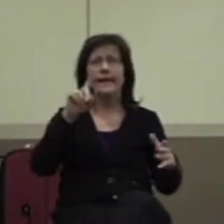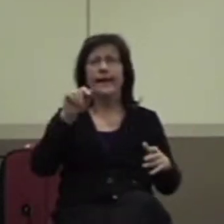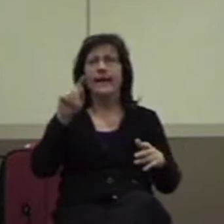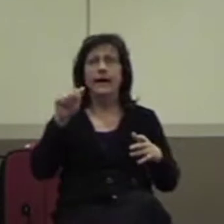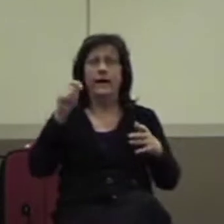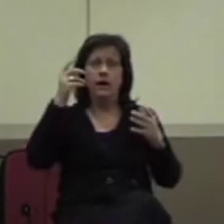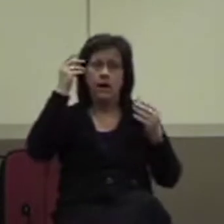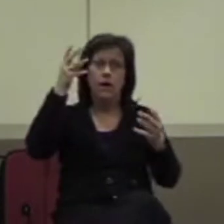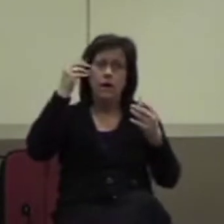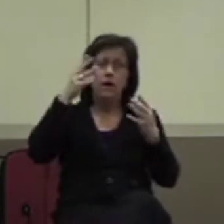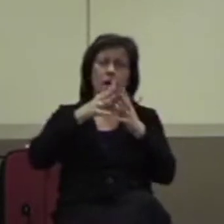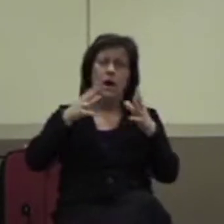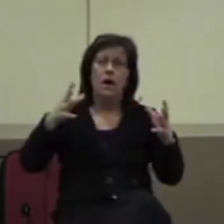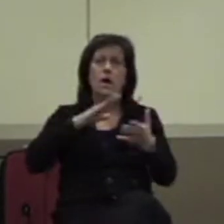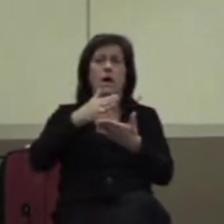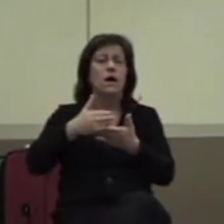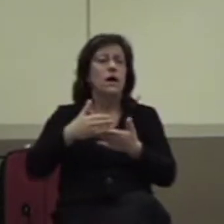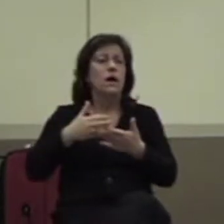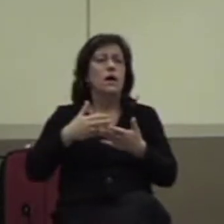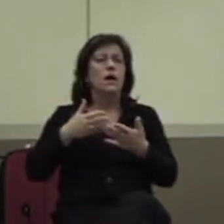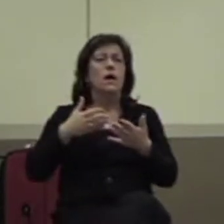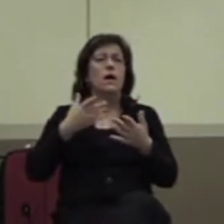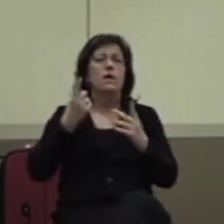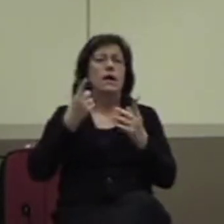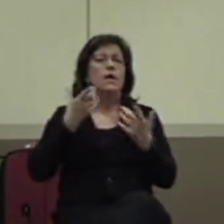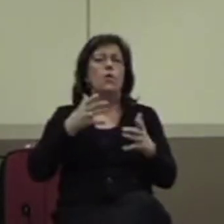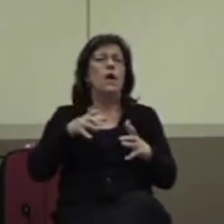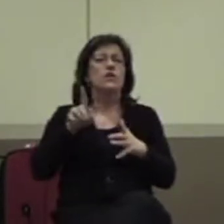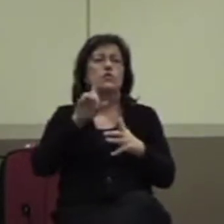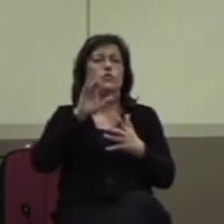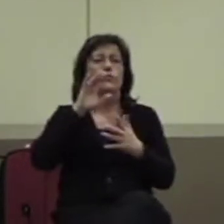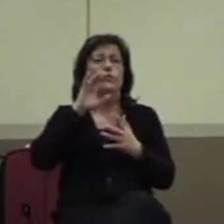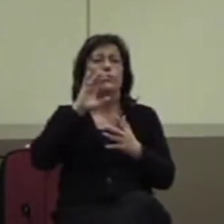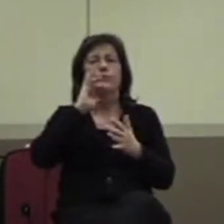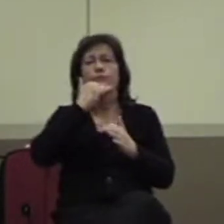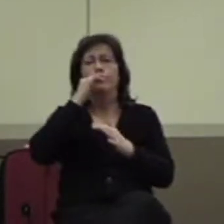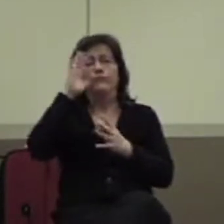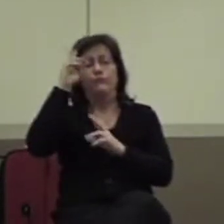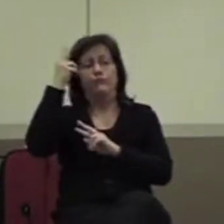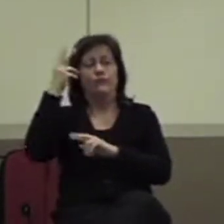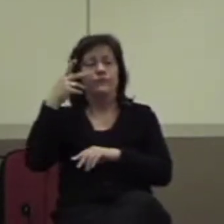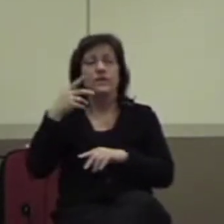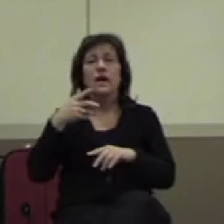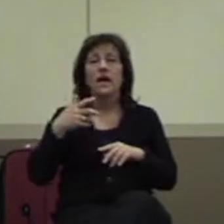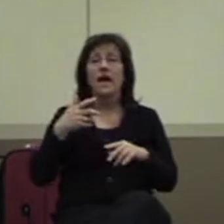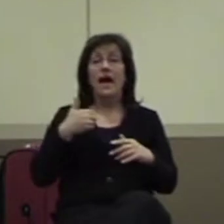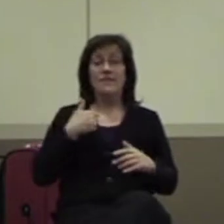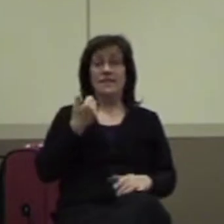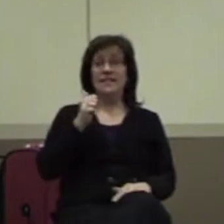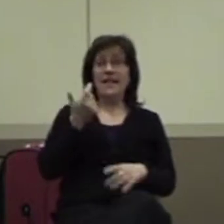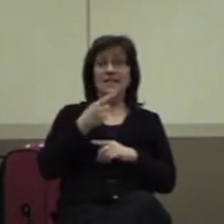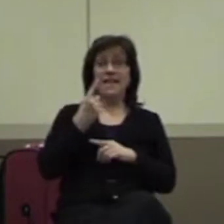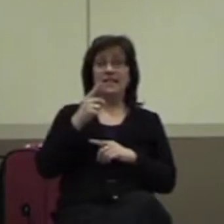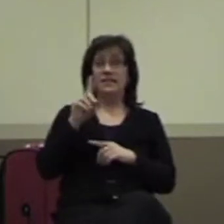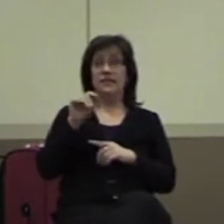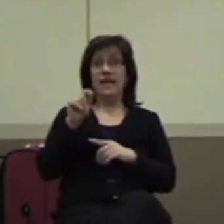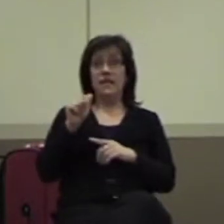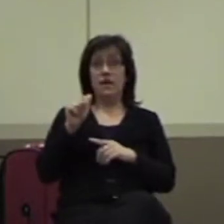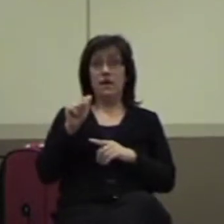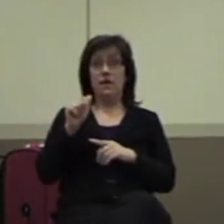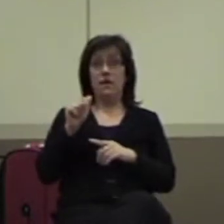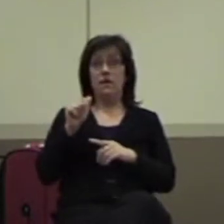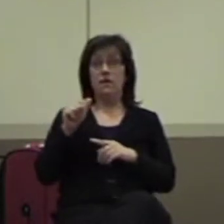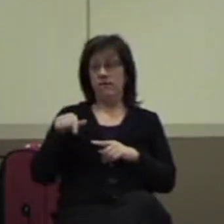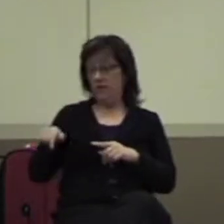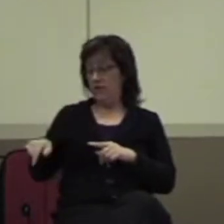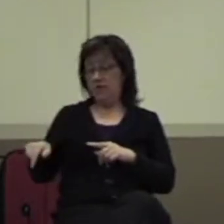Now, what I don't want you to misrule on, I happen to have 10 days of data for Richie. Do not leave here thinking